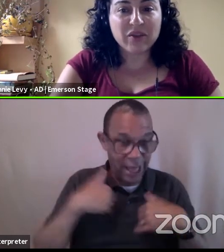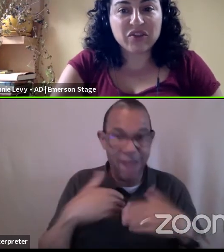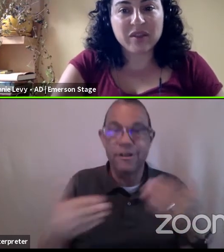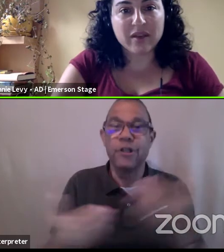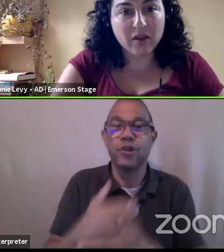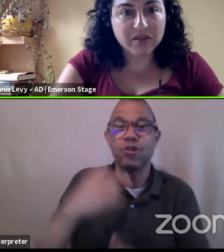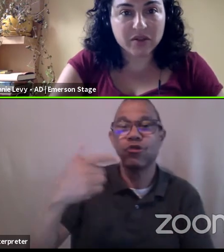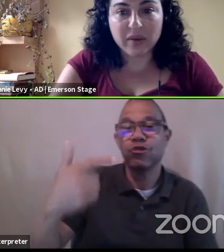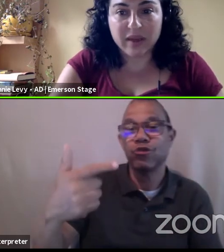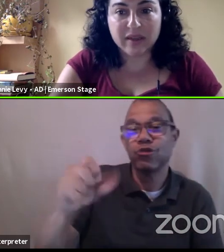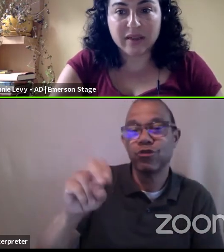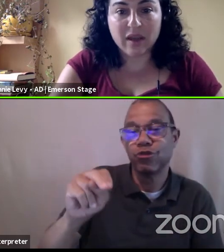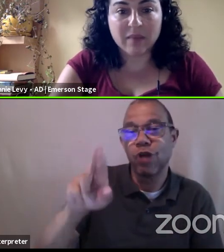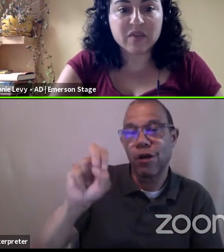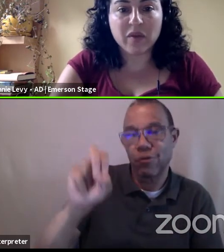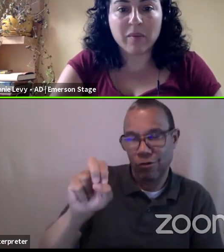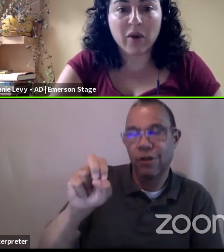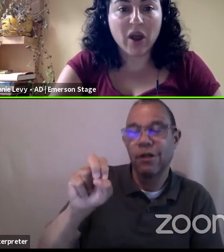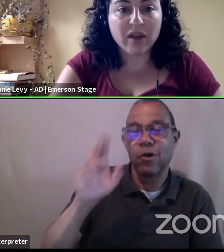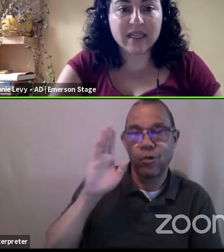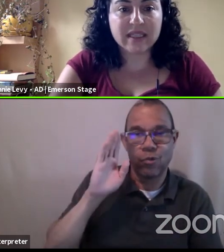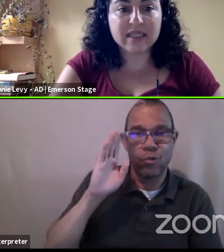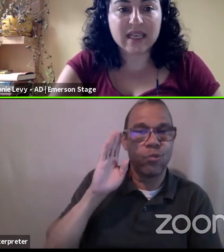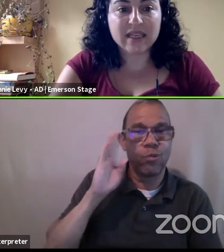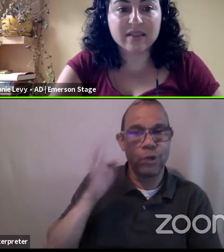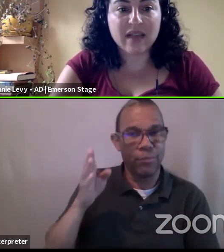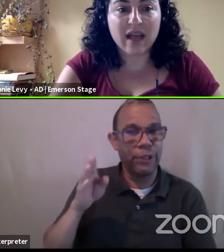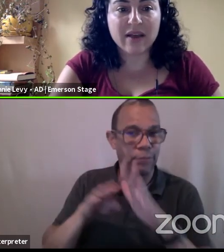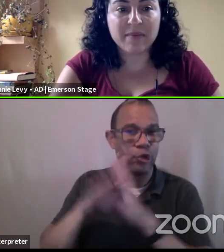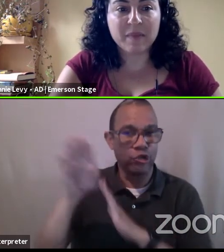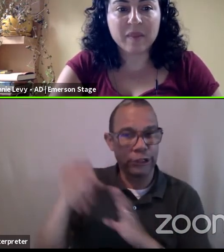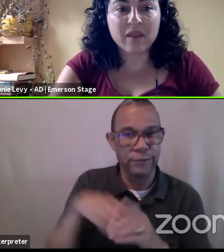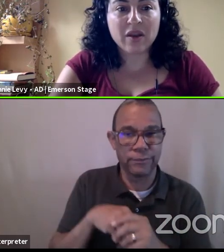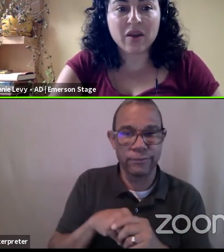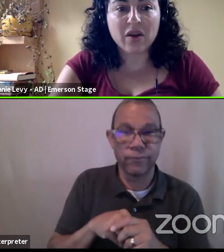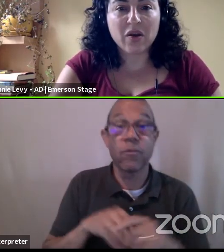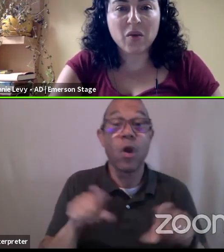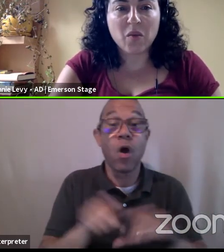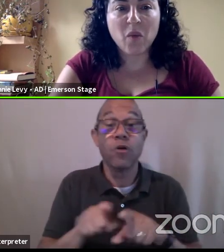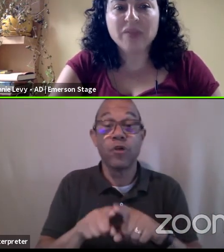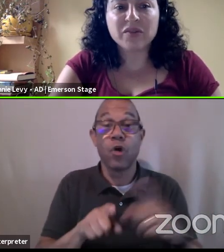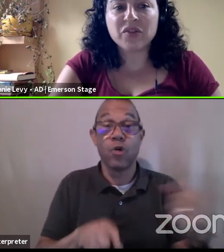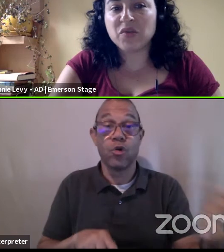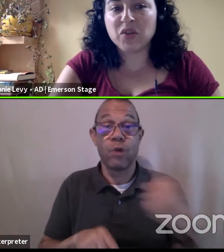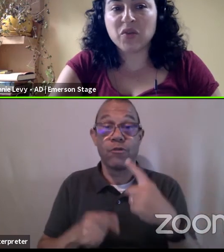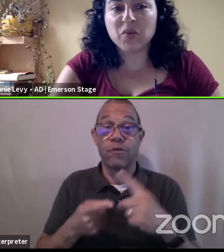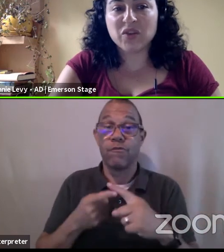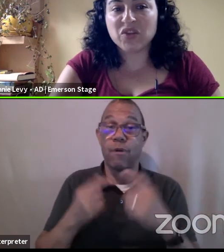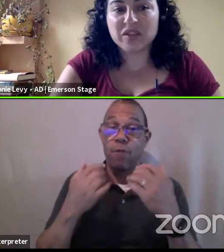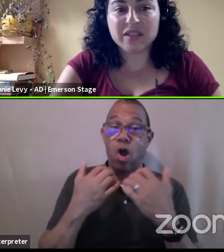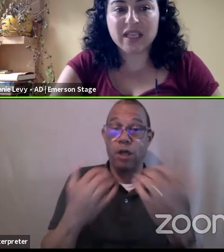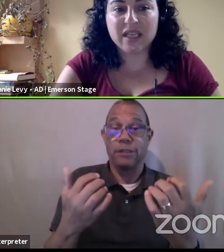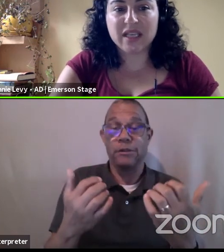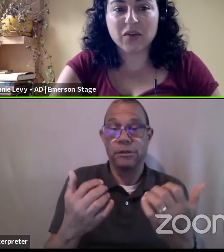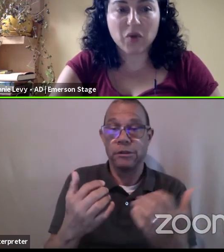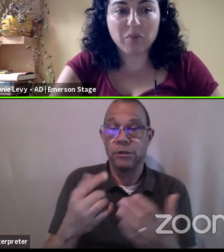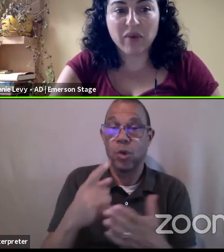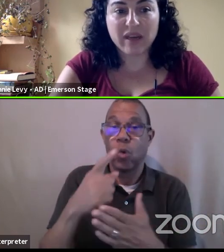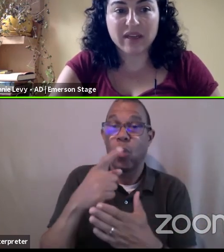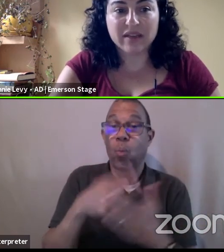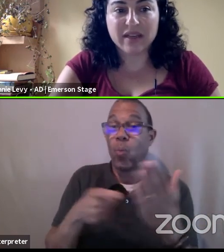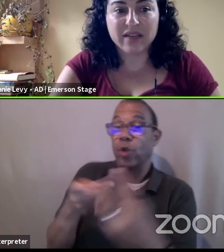another question that also, uh, comes from our audience is, um, what do you wish to see